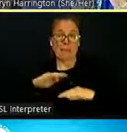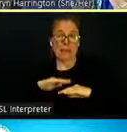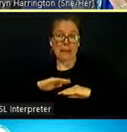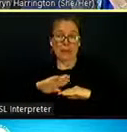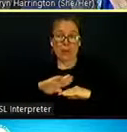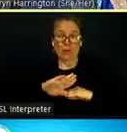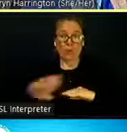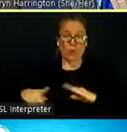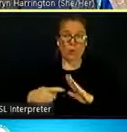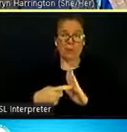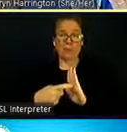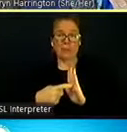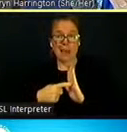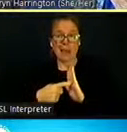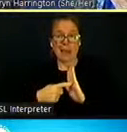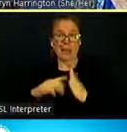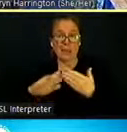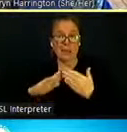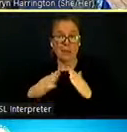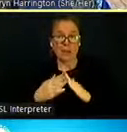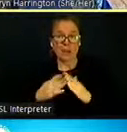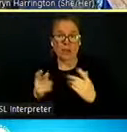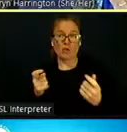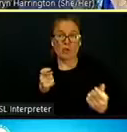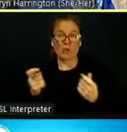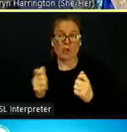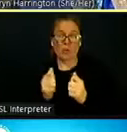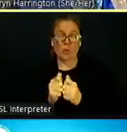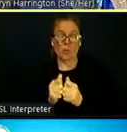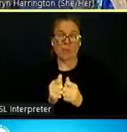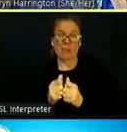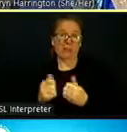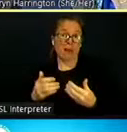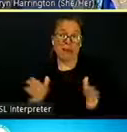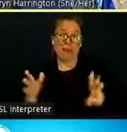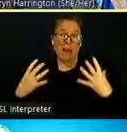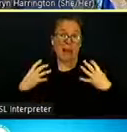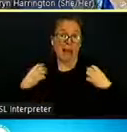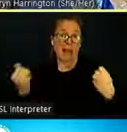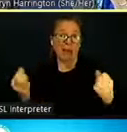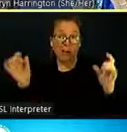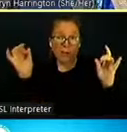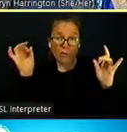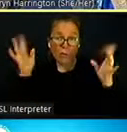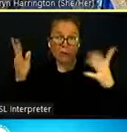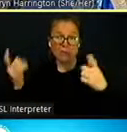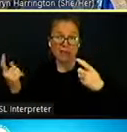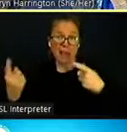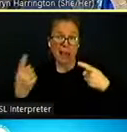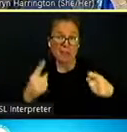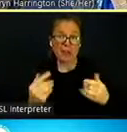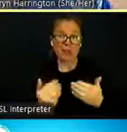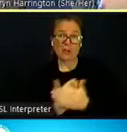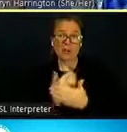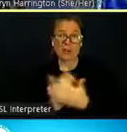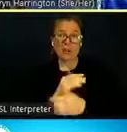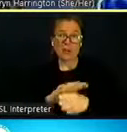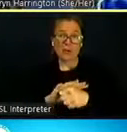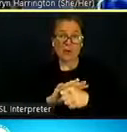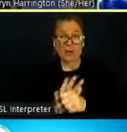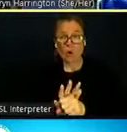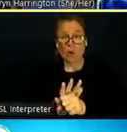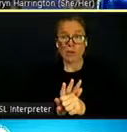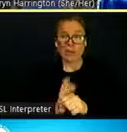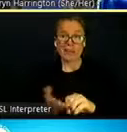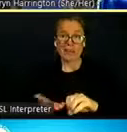in our community to deal with this public health crisis, with this new coronavirus, COVID-19, as